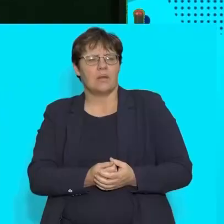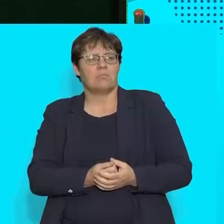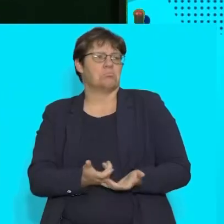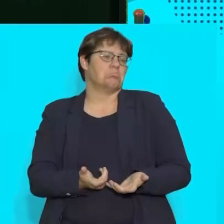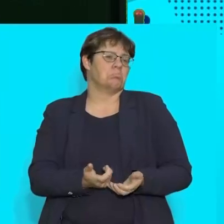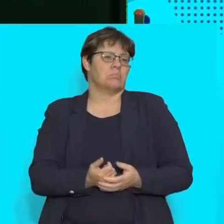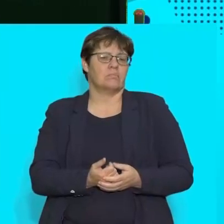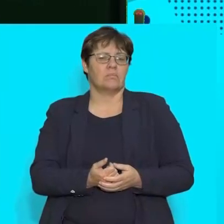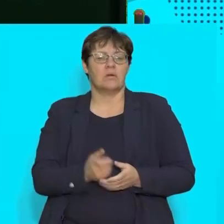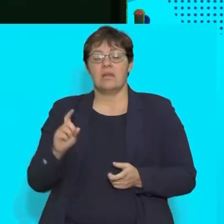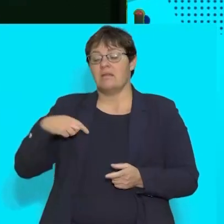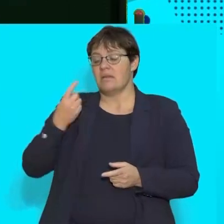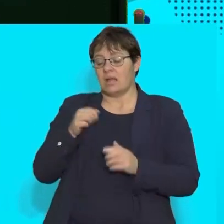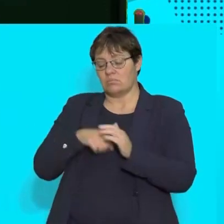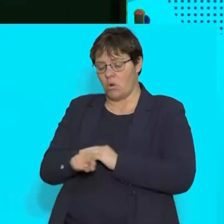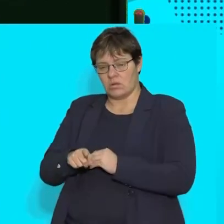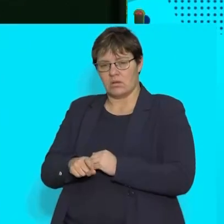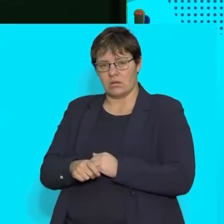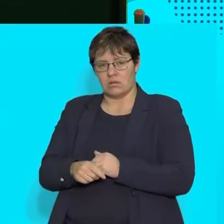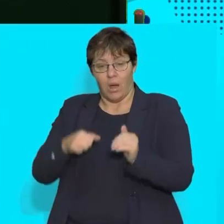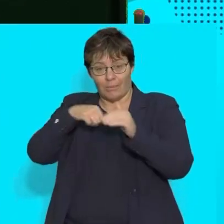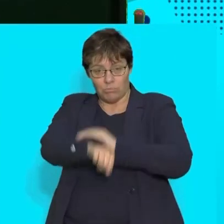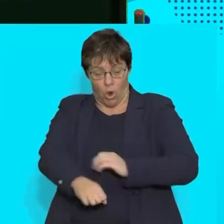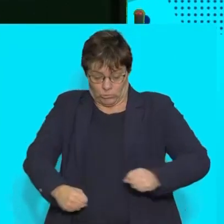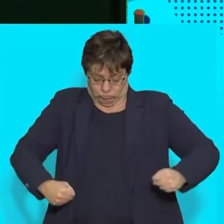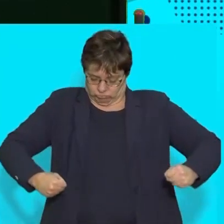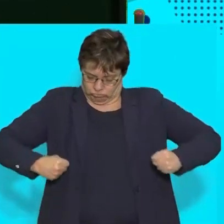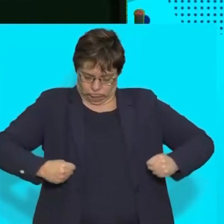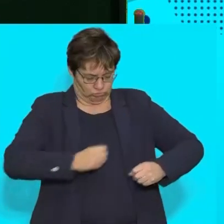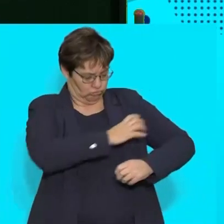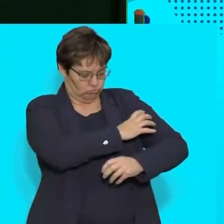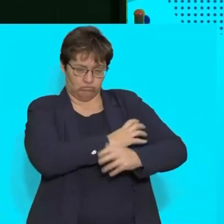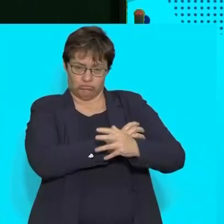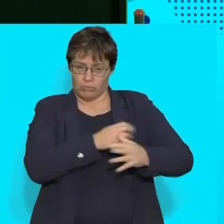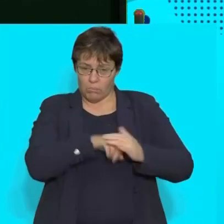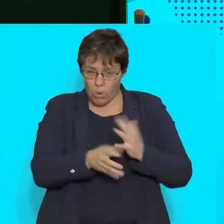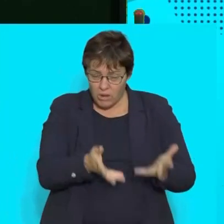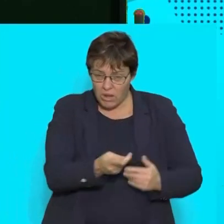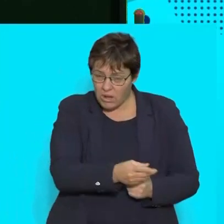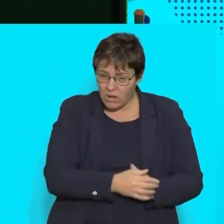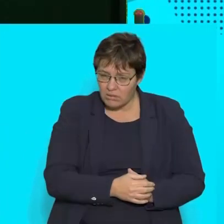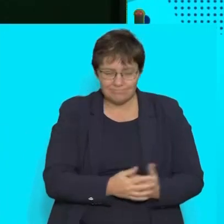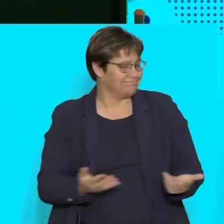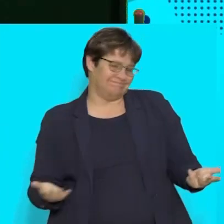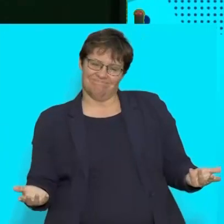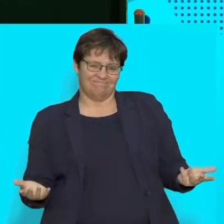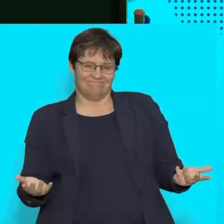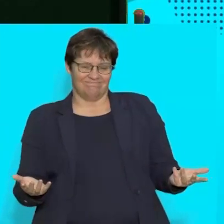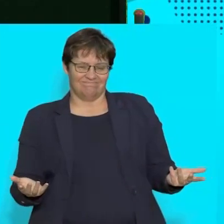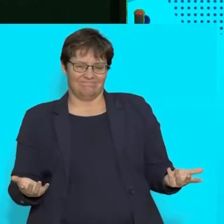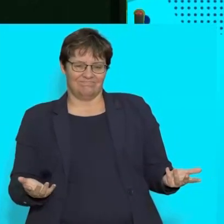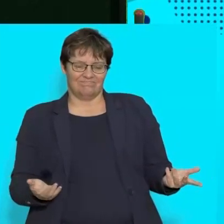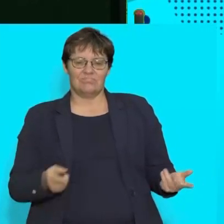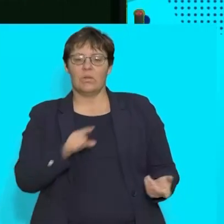to have the next generation, will they be born strong and muscular like you are? Often not,